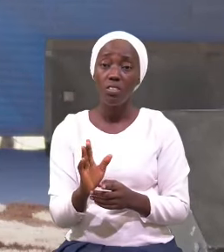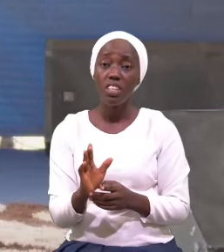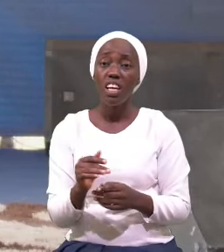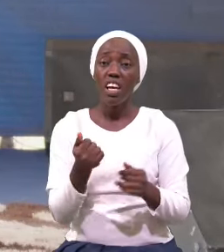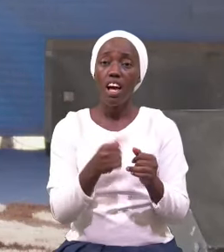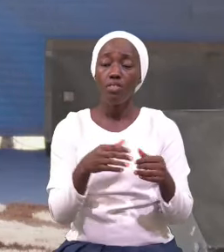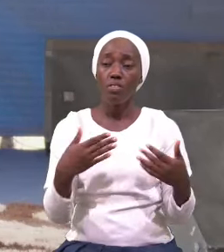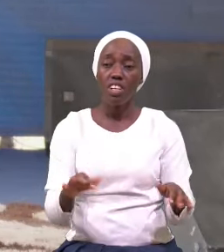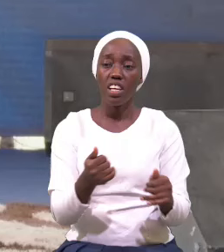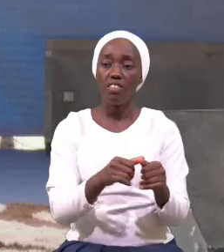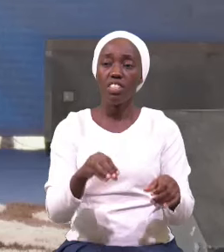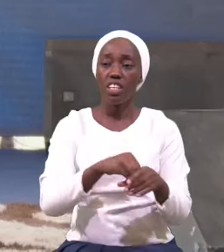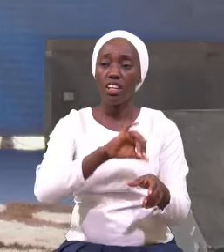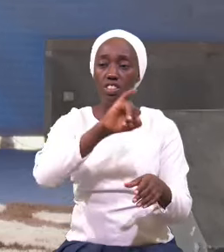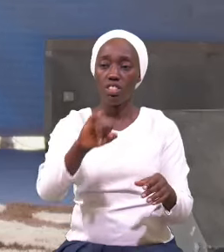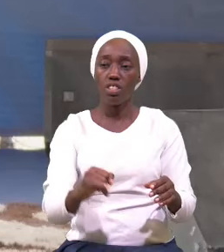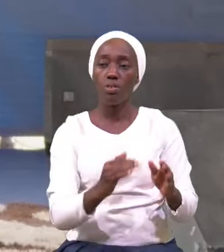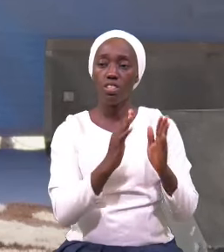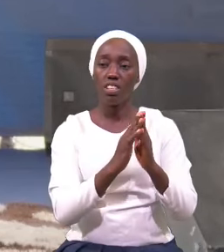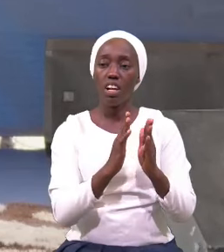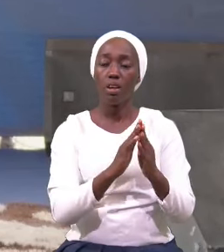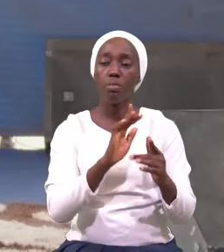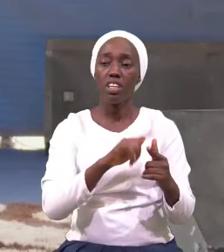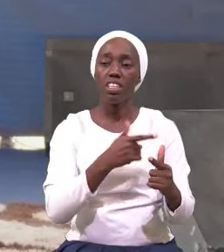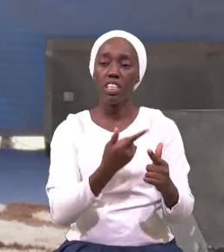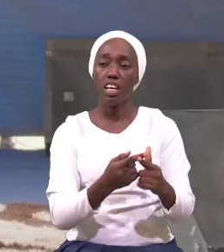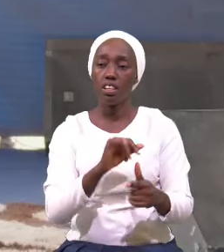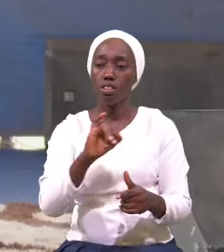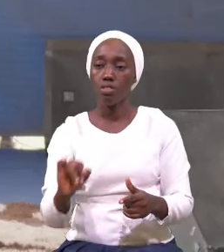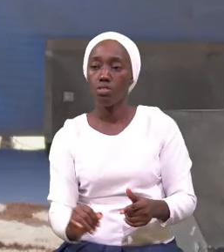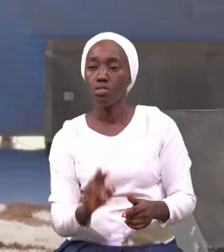in Jerusalem, then Judea.